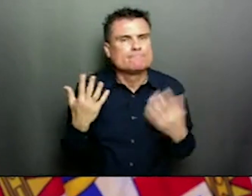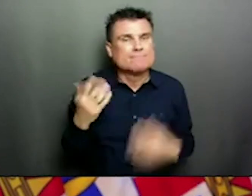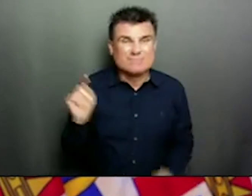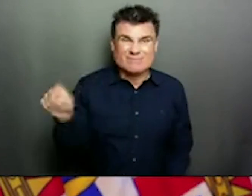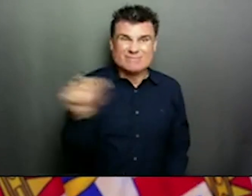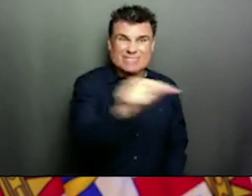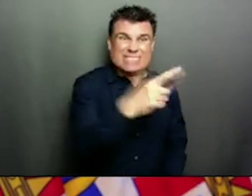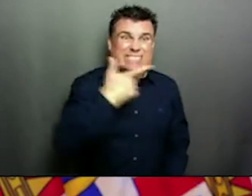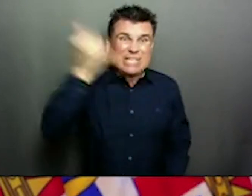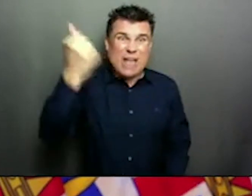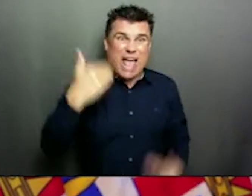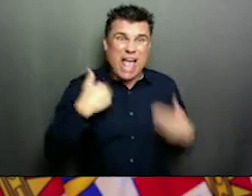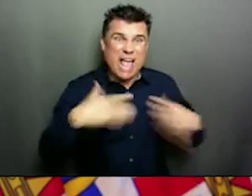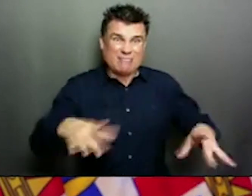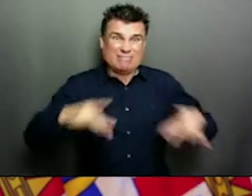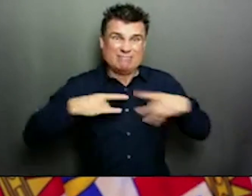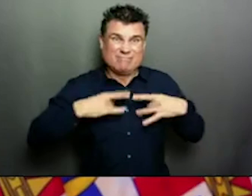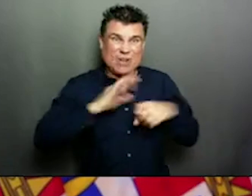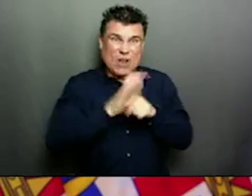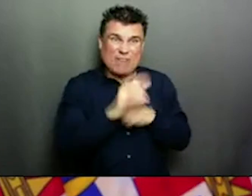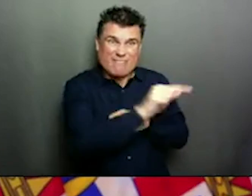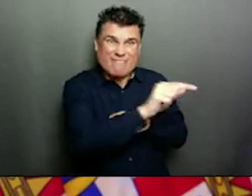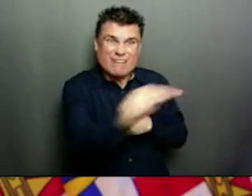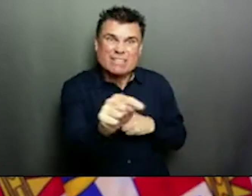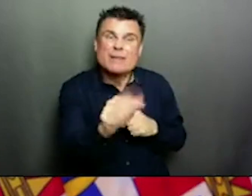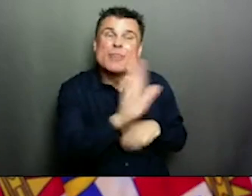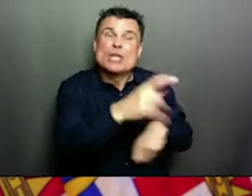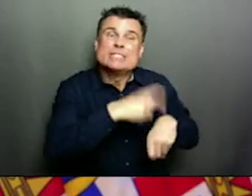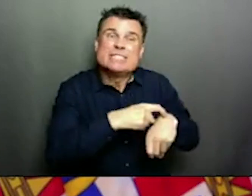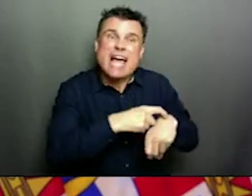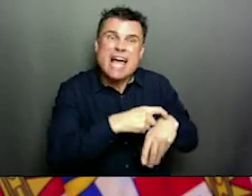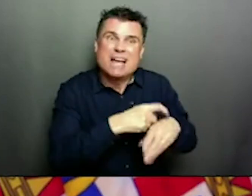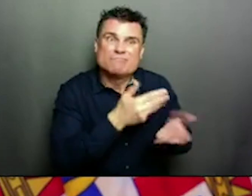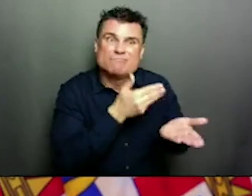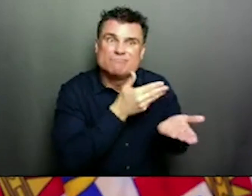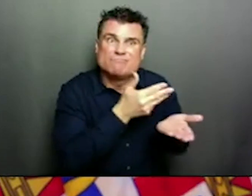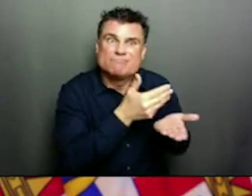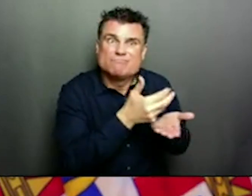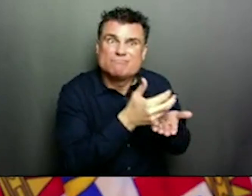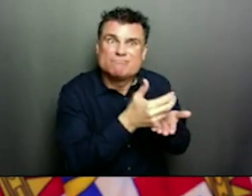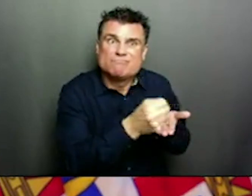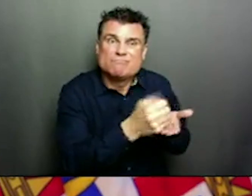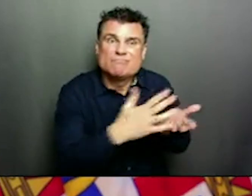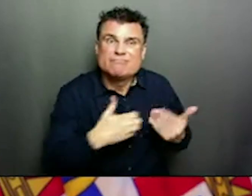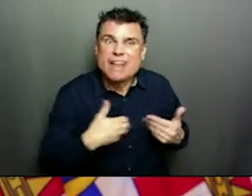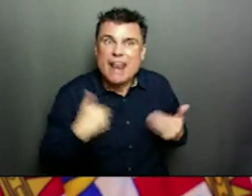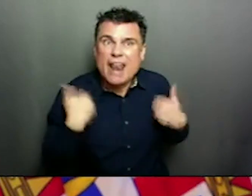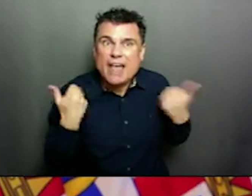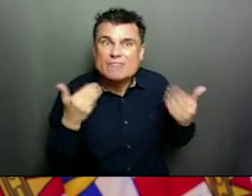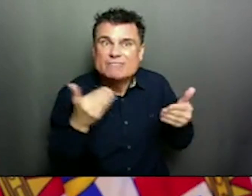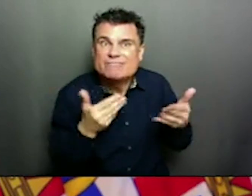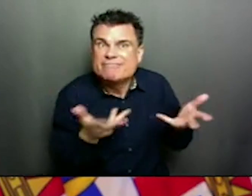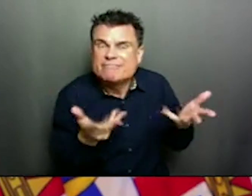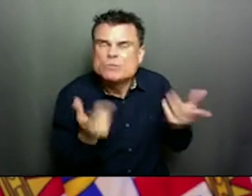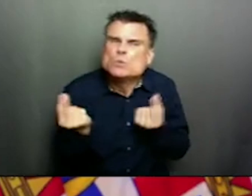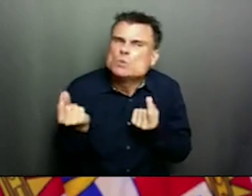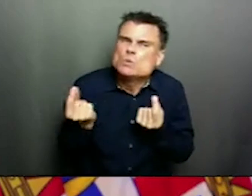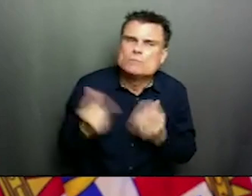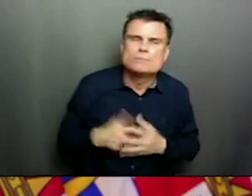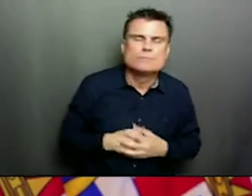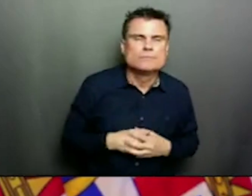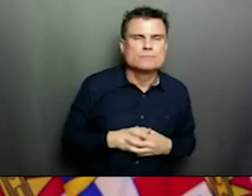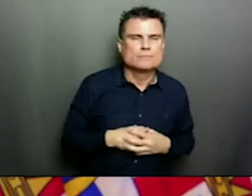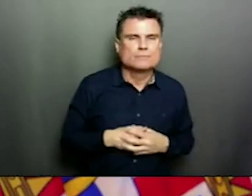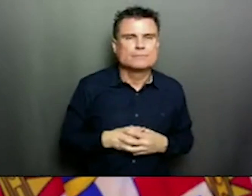absolutely. And, the people who are infected right now, this vaccine is not going to help them. But we have